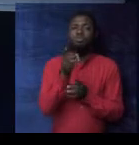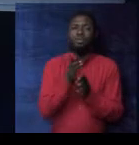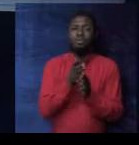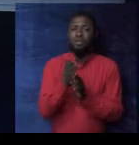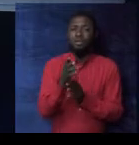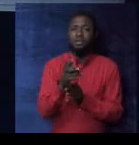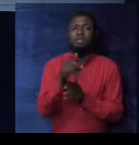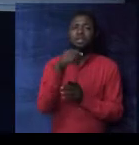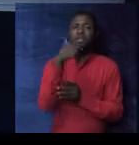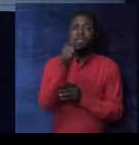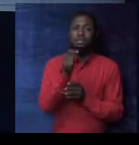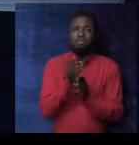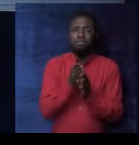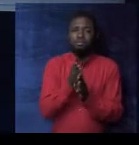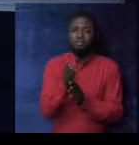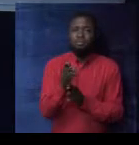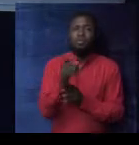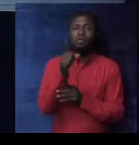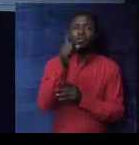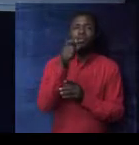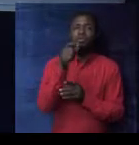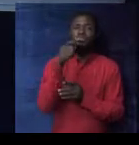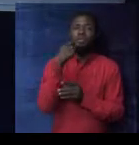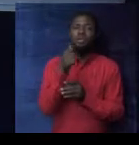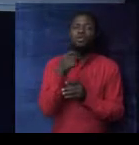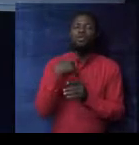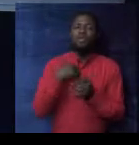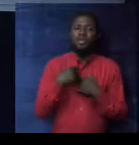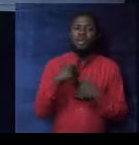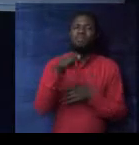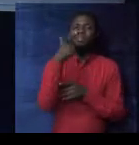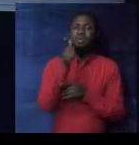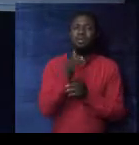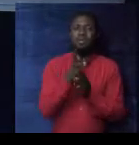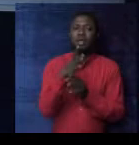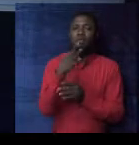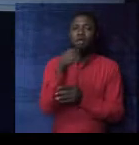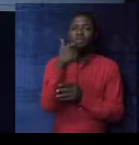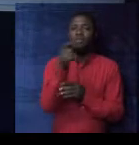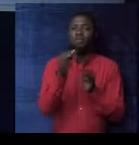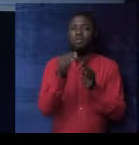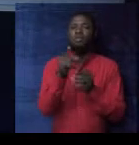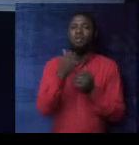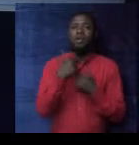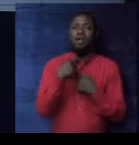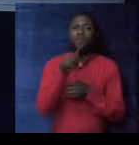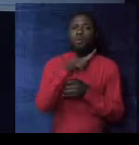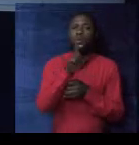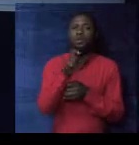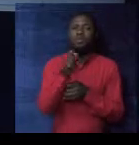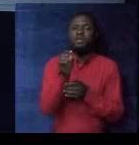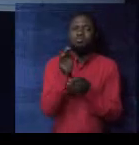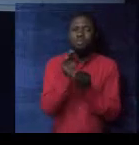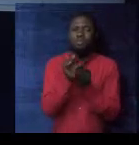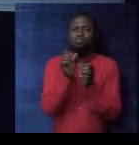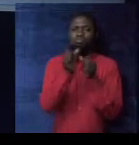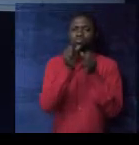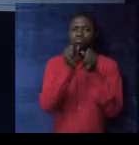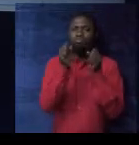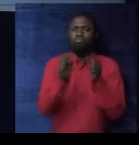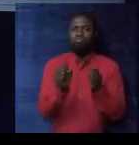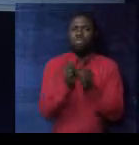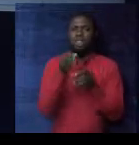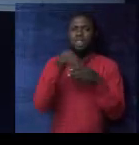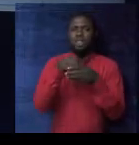this is 1 strip of 10 singles, 1 strip of 10 single squares, and you have 10 strips of 10 singles. And altogether you have 100